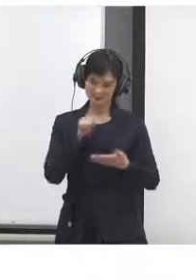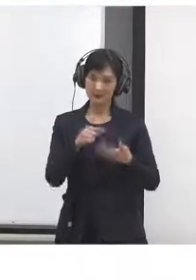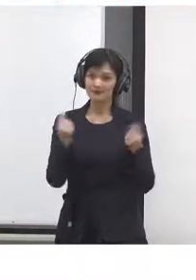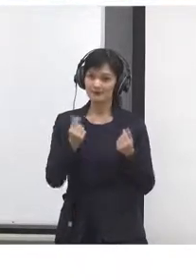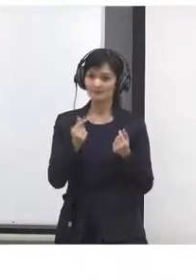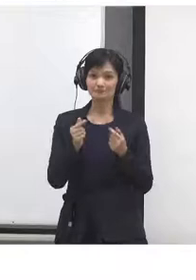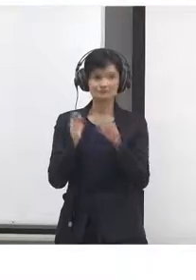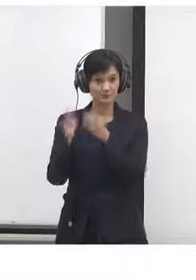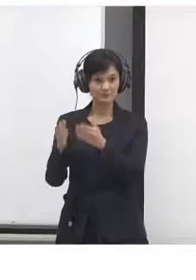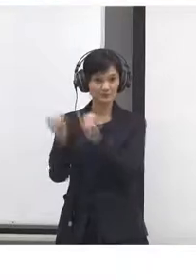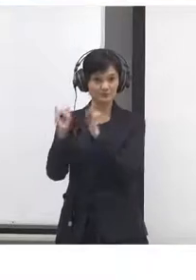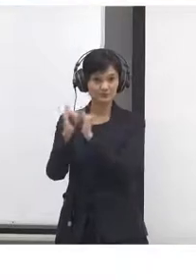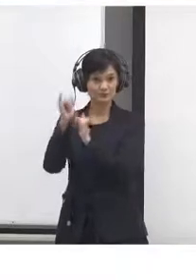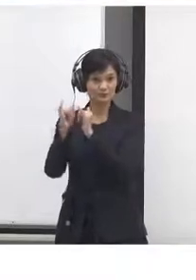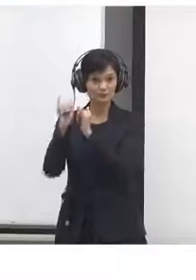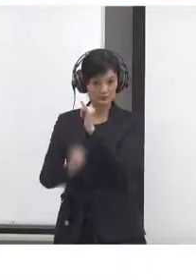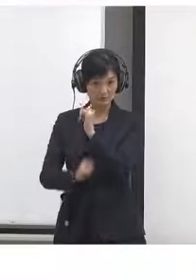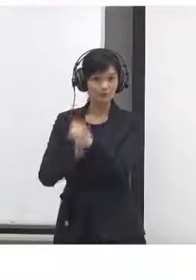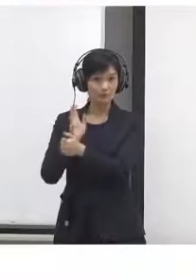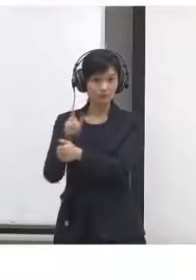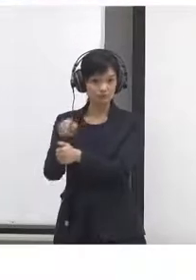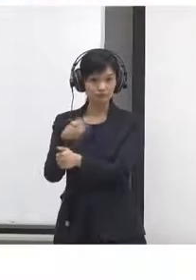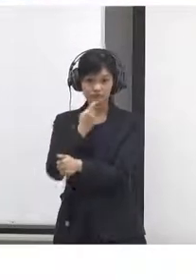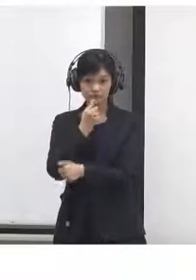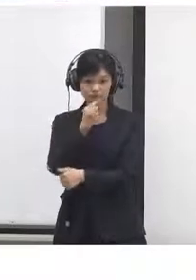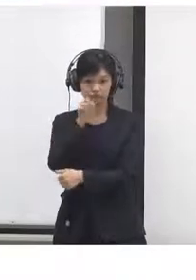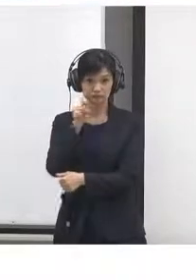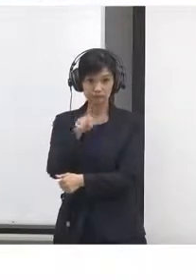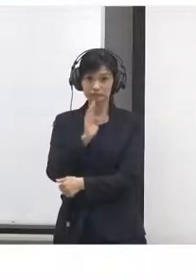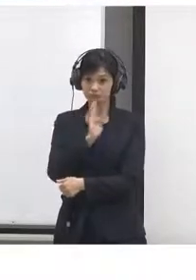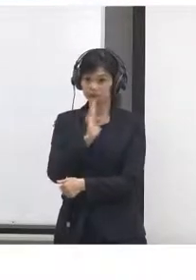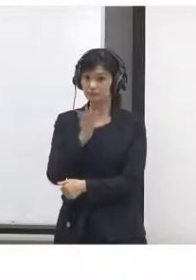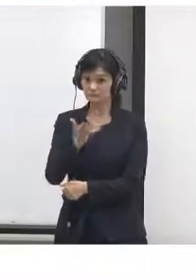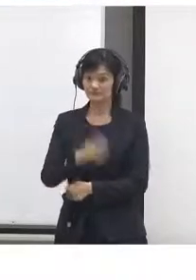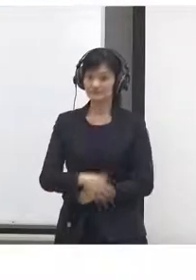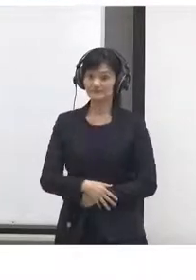Yes, for her story. Yeah. Okay. So for the her story project,